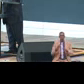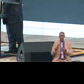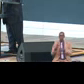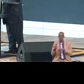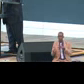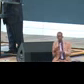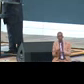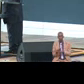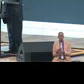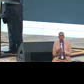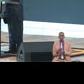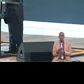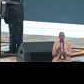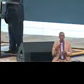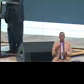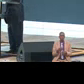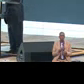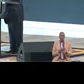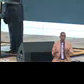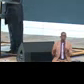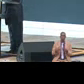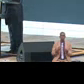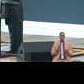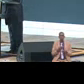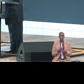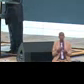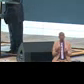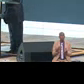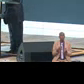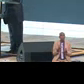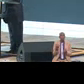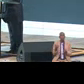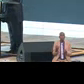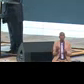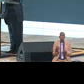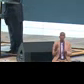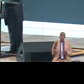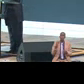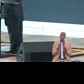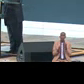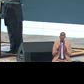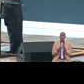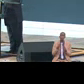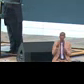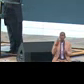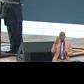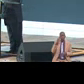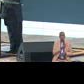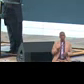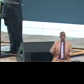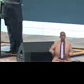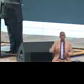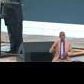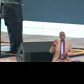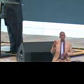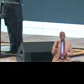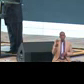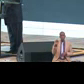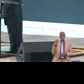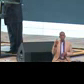affliction in our lives, if it is for Christ, it will bring great glory into your